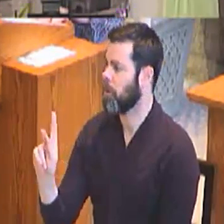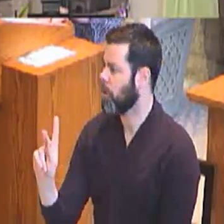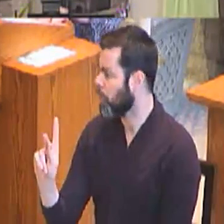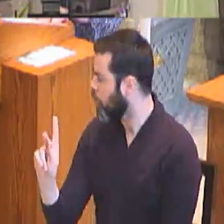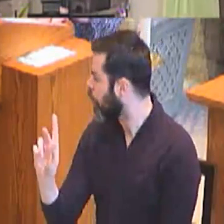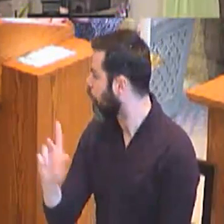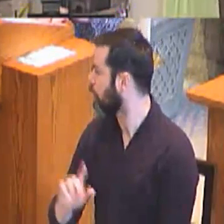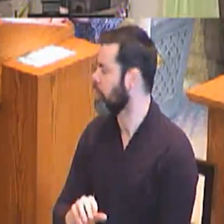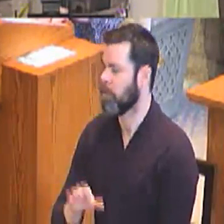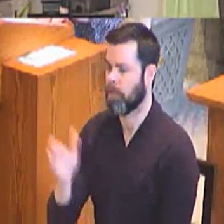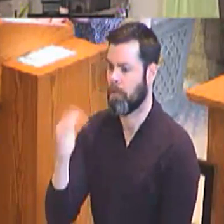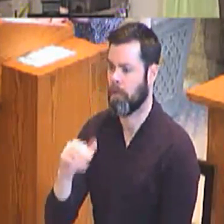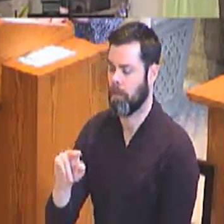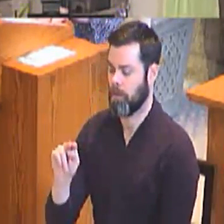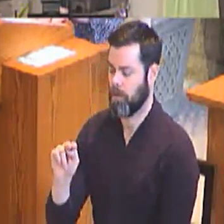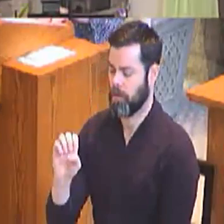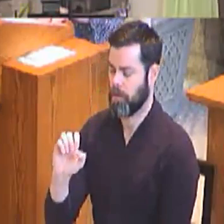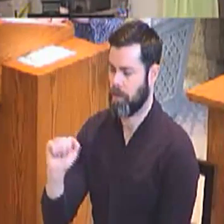Nia Delaval,